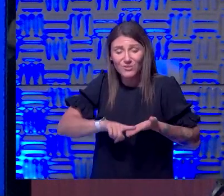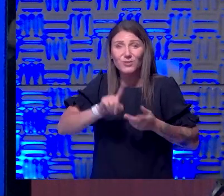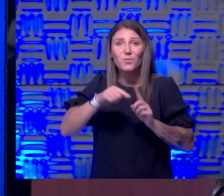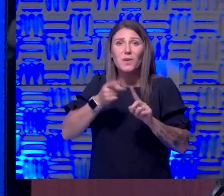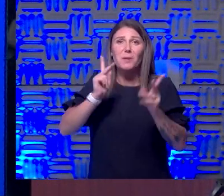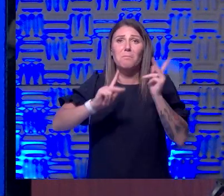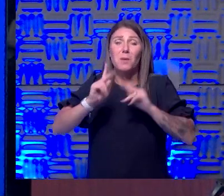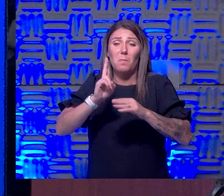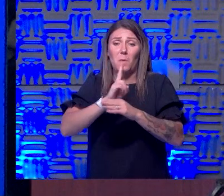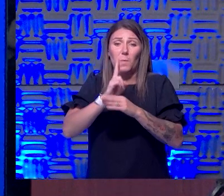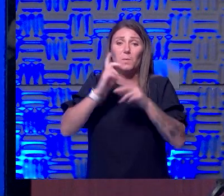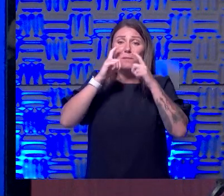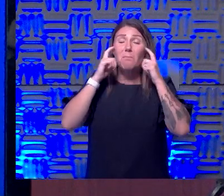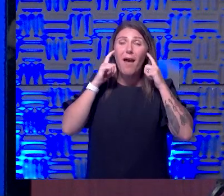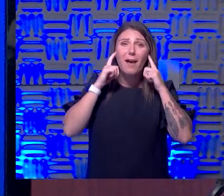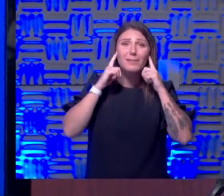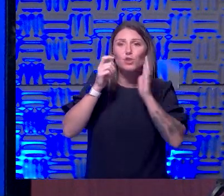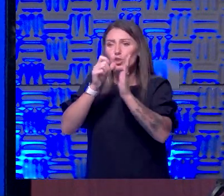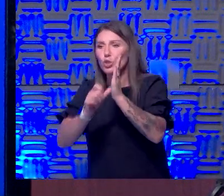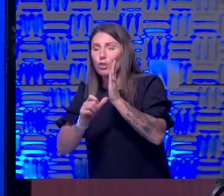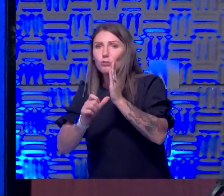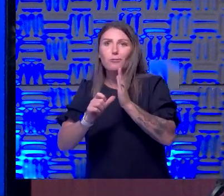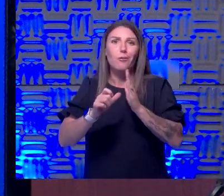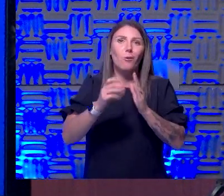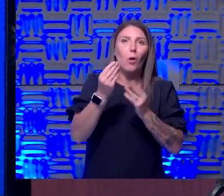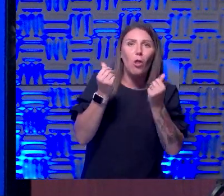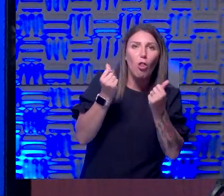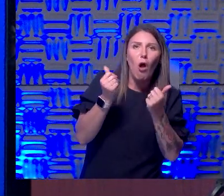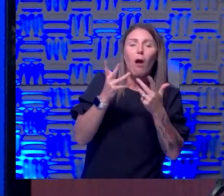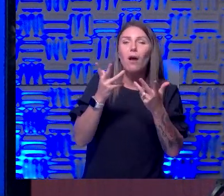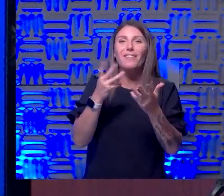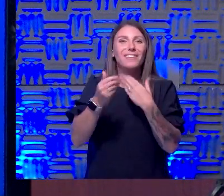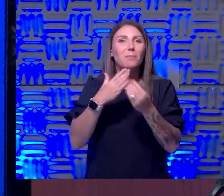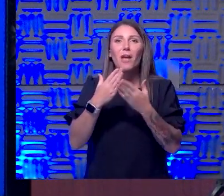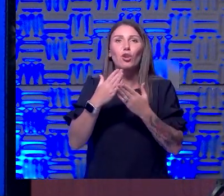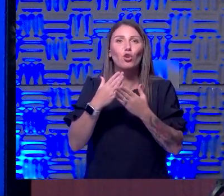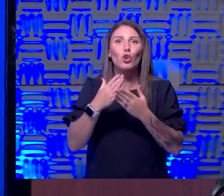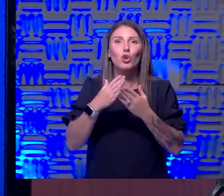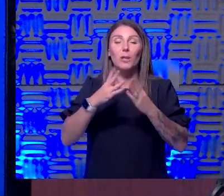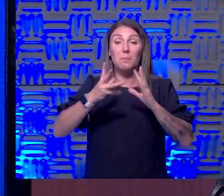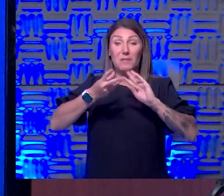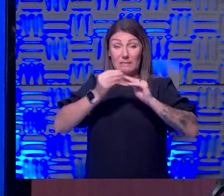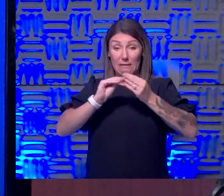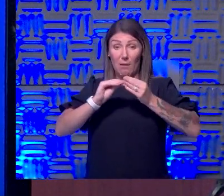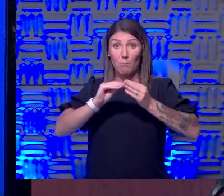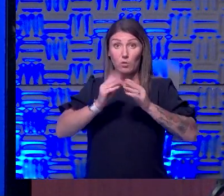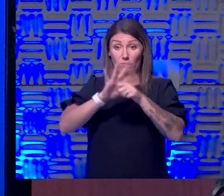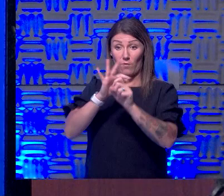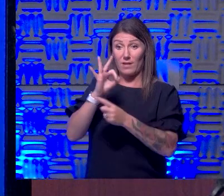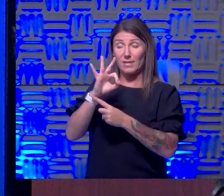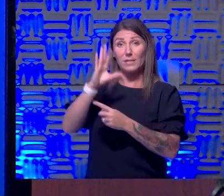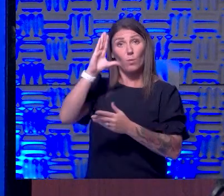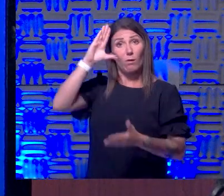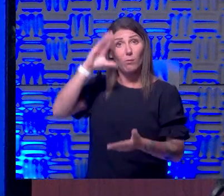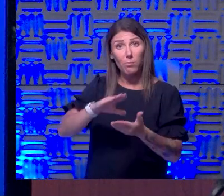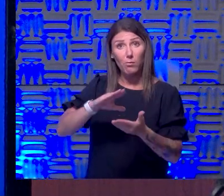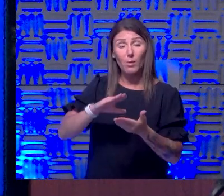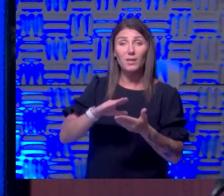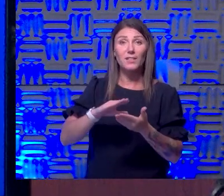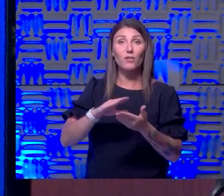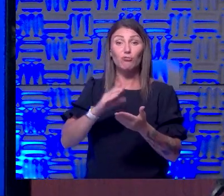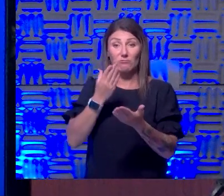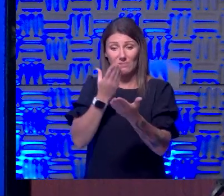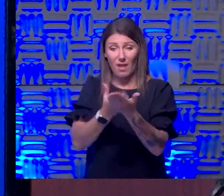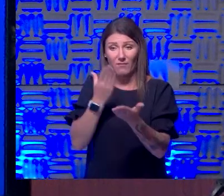even cloth masks, there's a downward trend in cases. So, even though there's definitely some